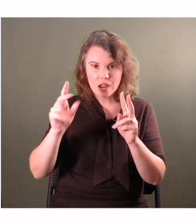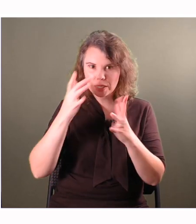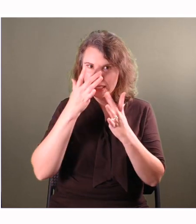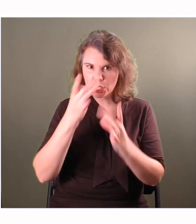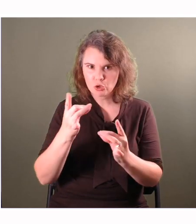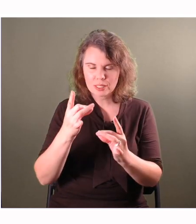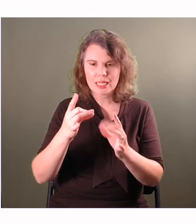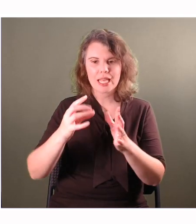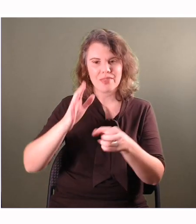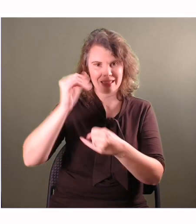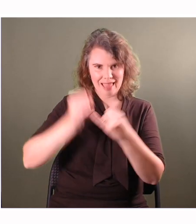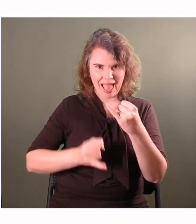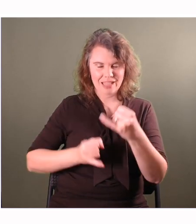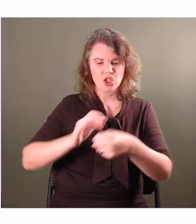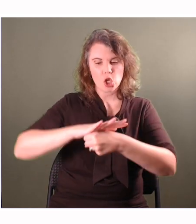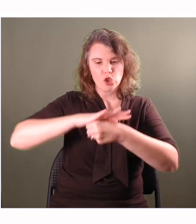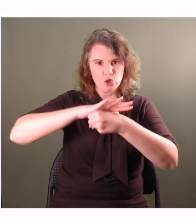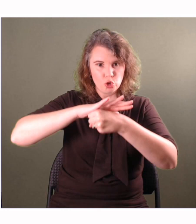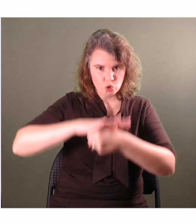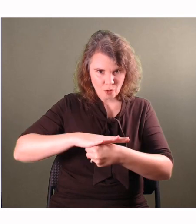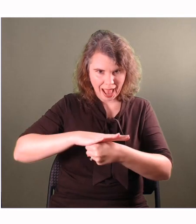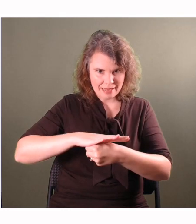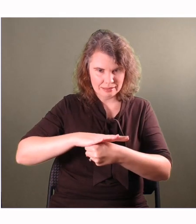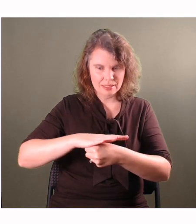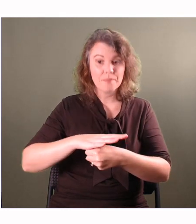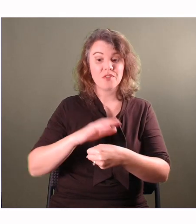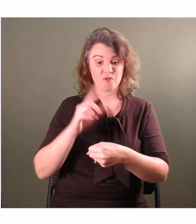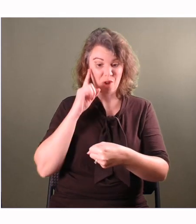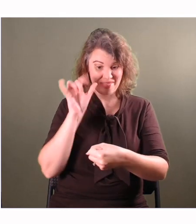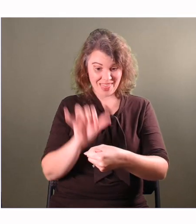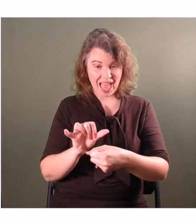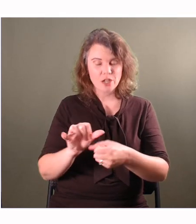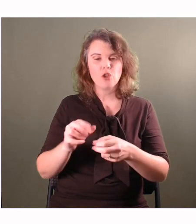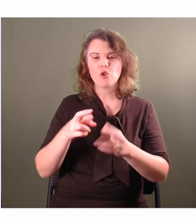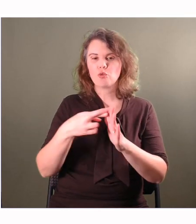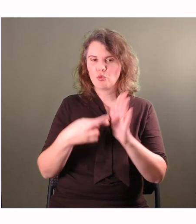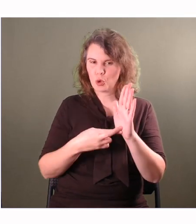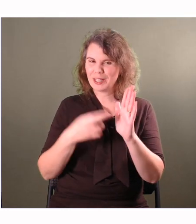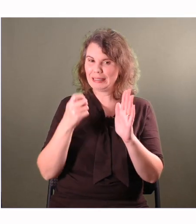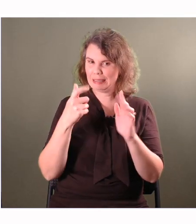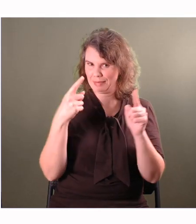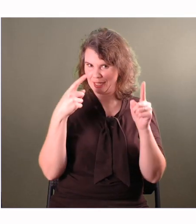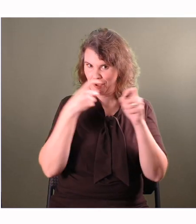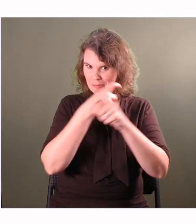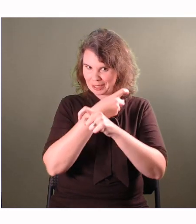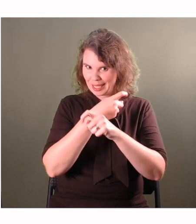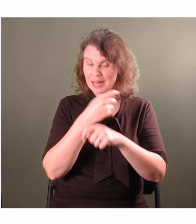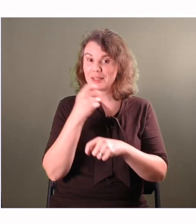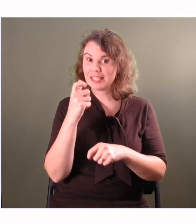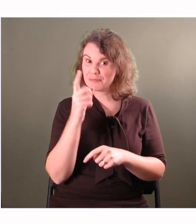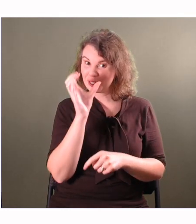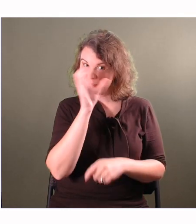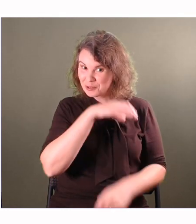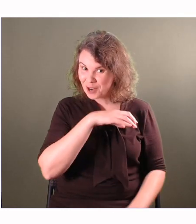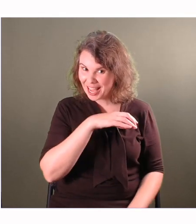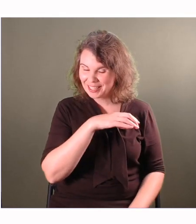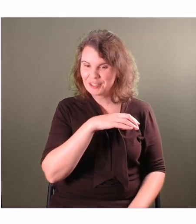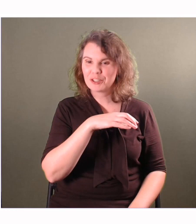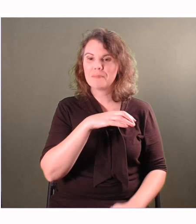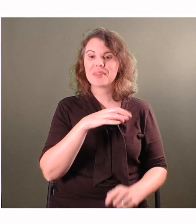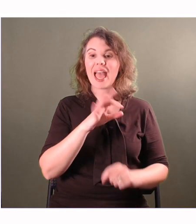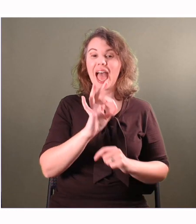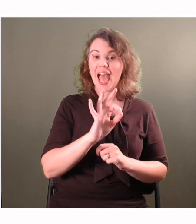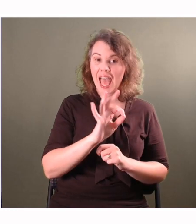But a particularly interesting one is this last one, the stress contingent constraint. So here the rule is a little bit complicated and a little bit